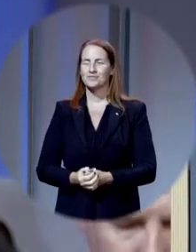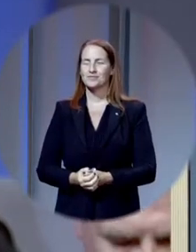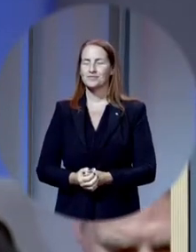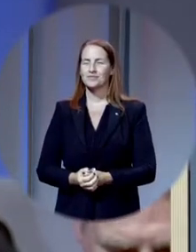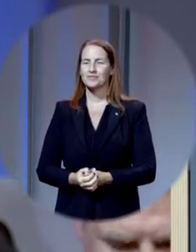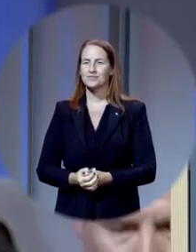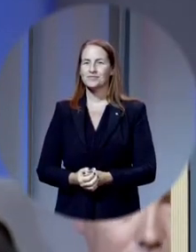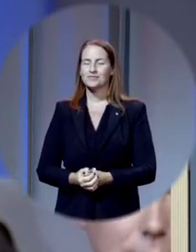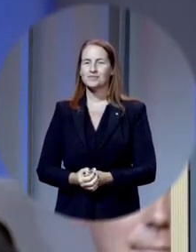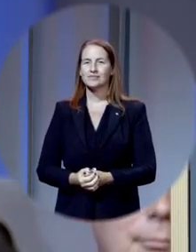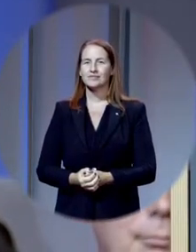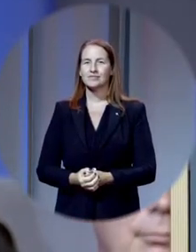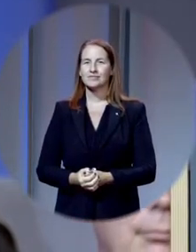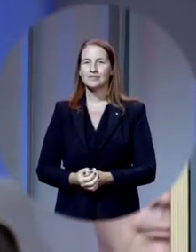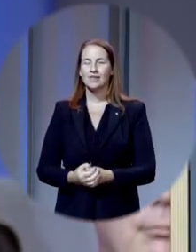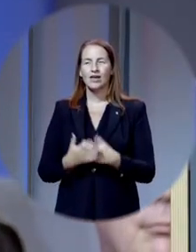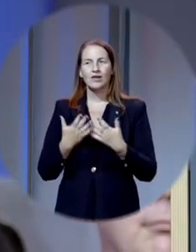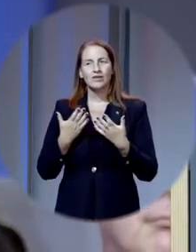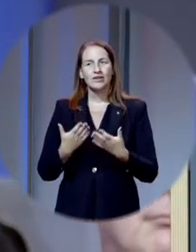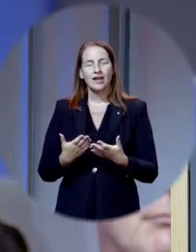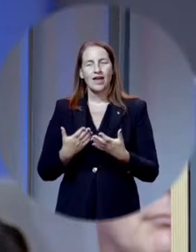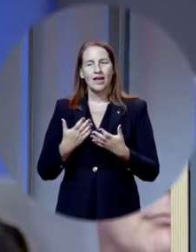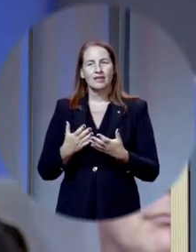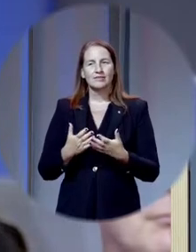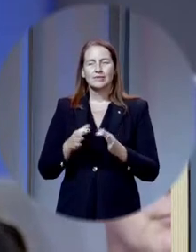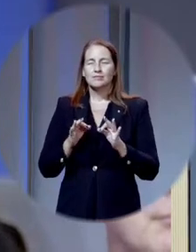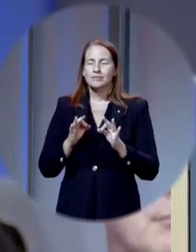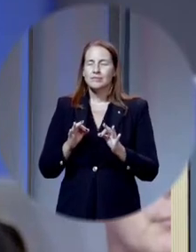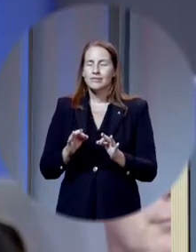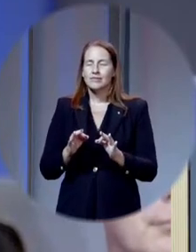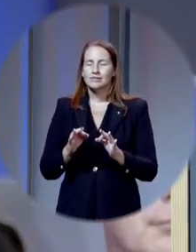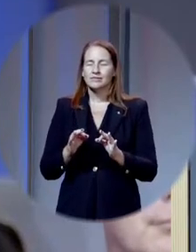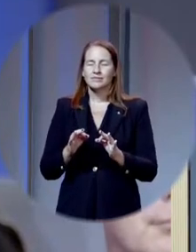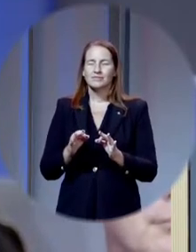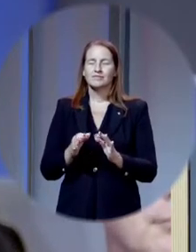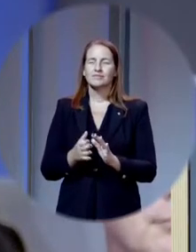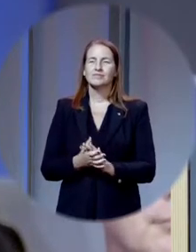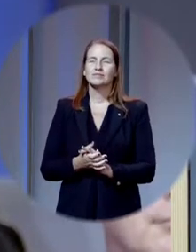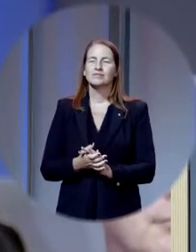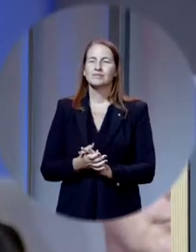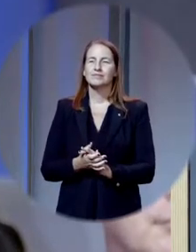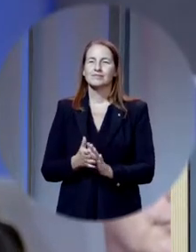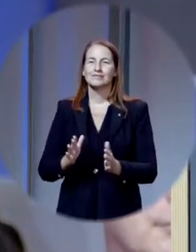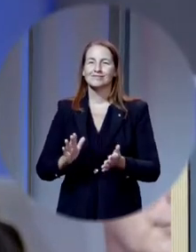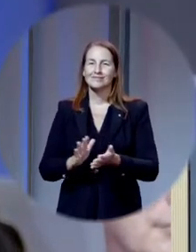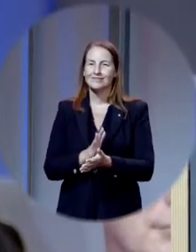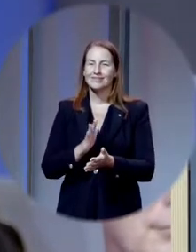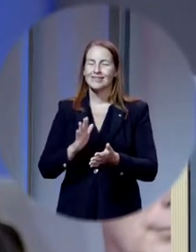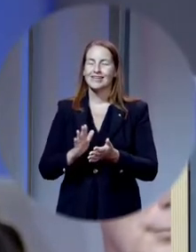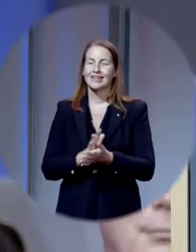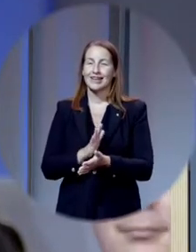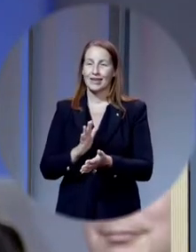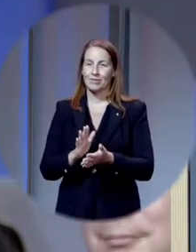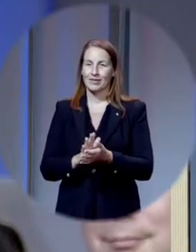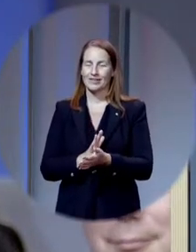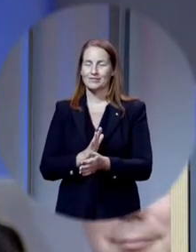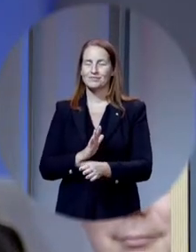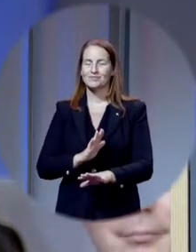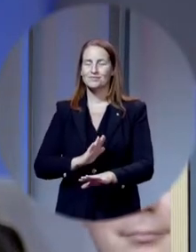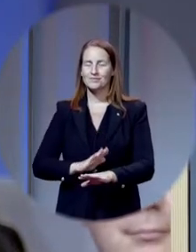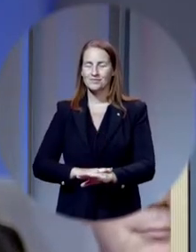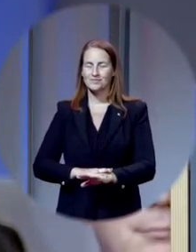Today is a truly special occasion. It's a deeply joyful occasion.